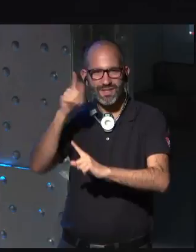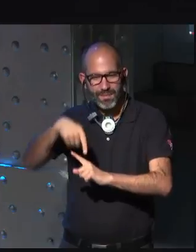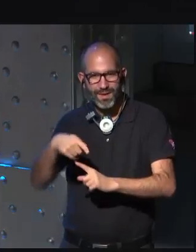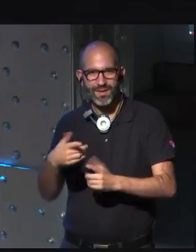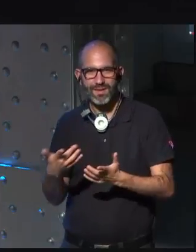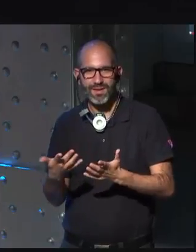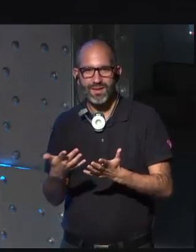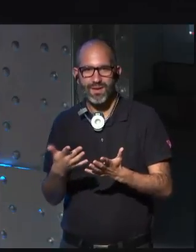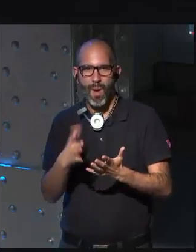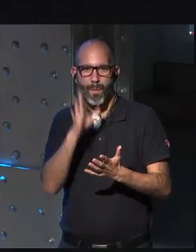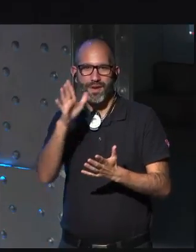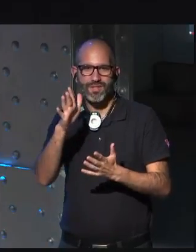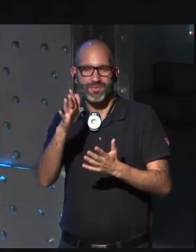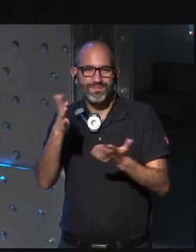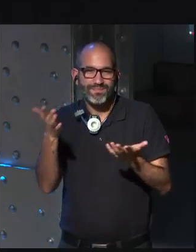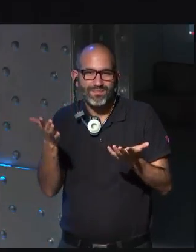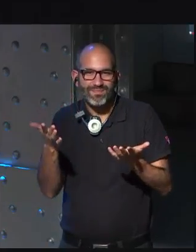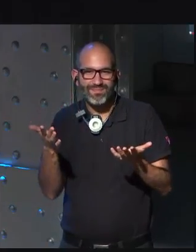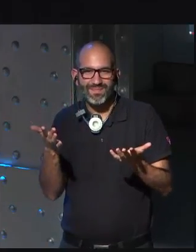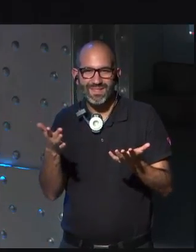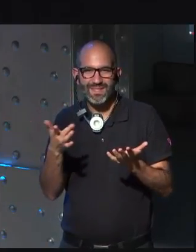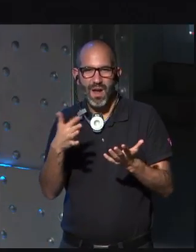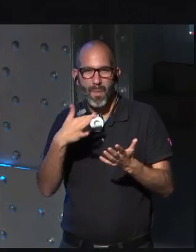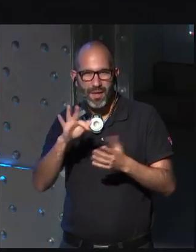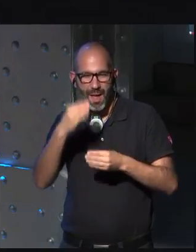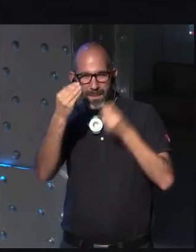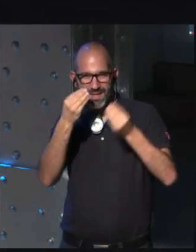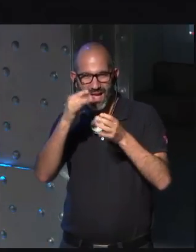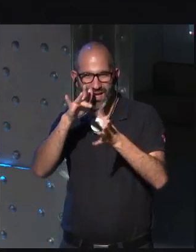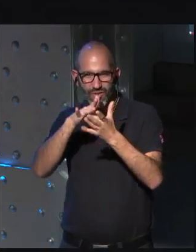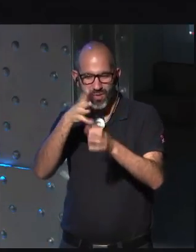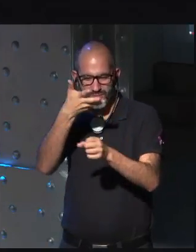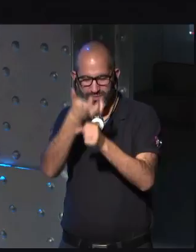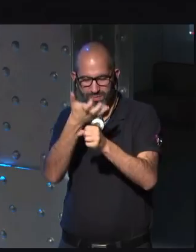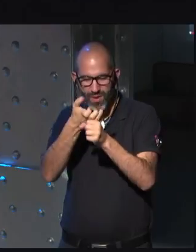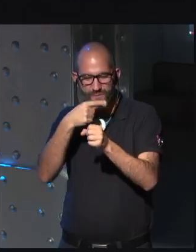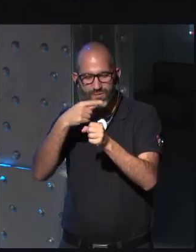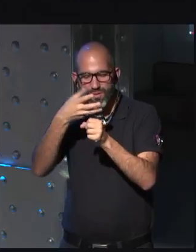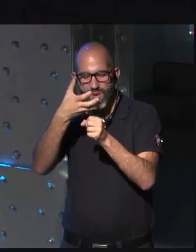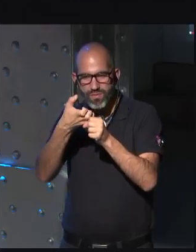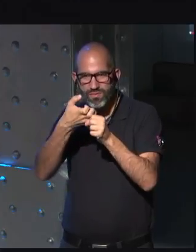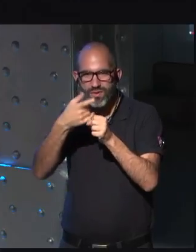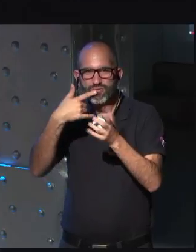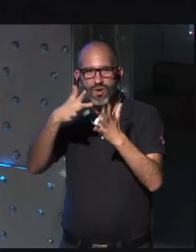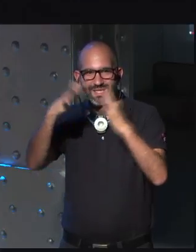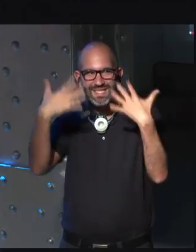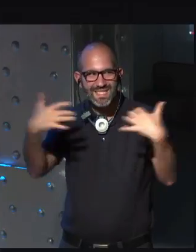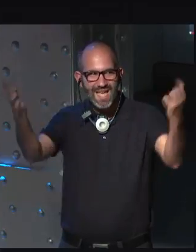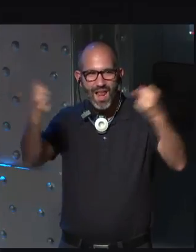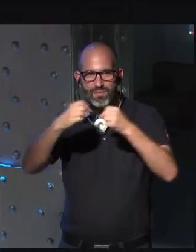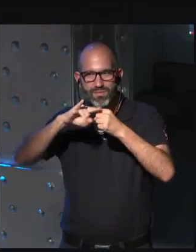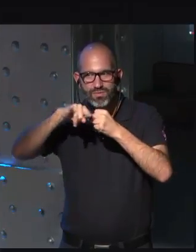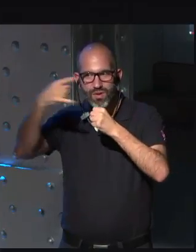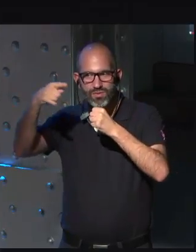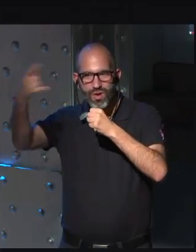room, the sound waves bouncing around, not just the sound of the music itself, which is what you got out of an acoustic recording, a very dry,